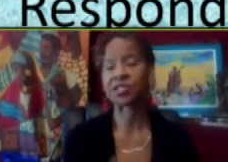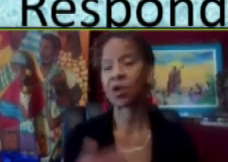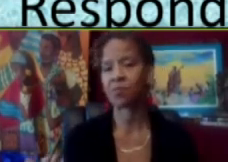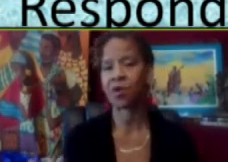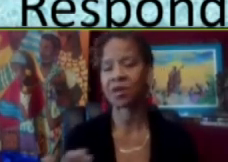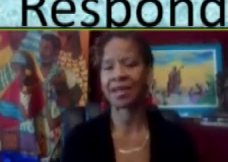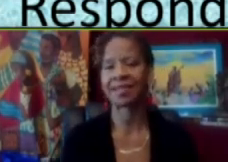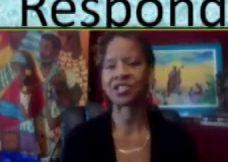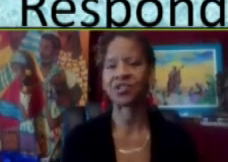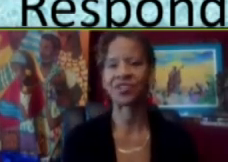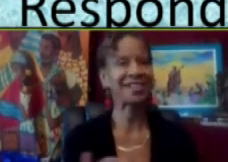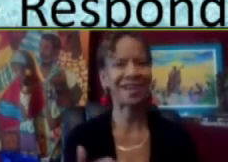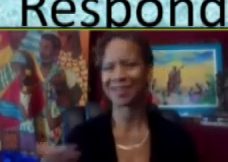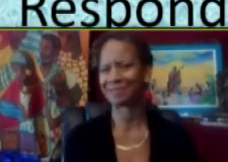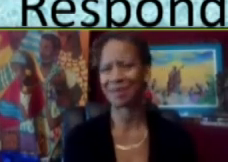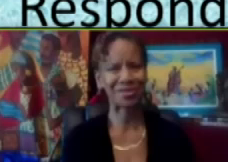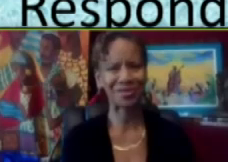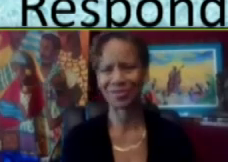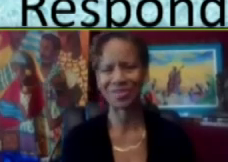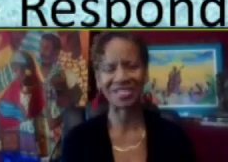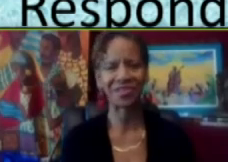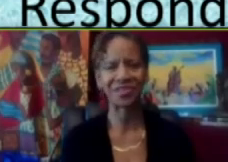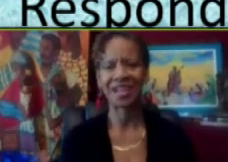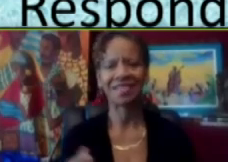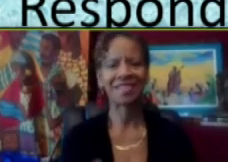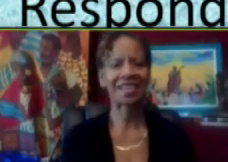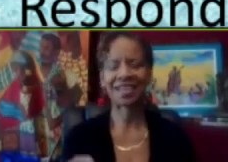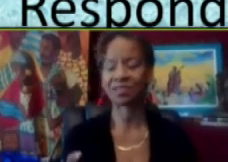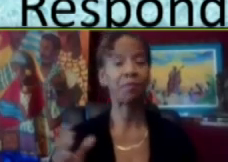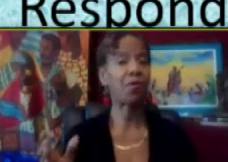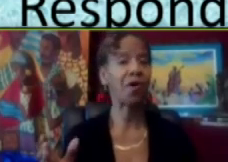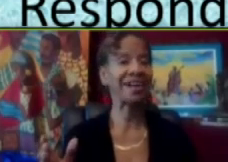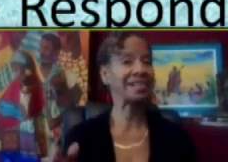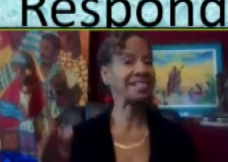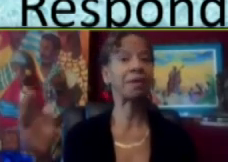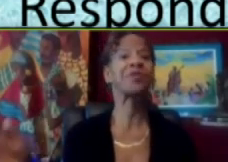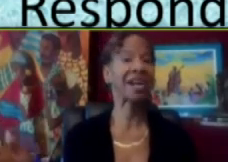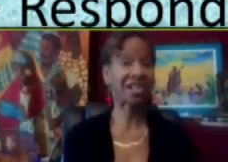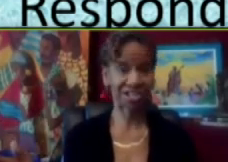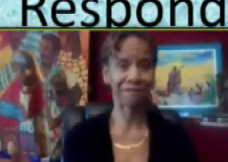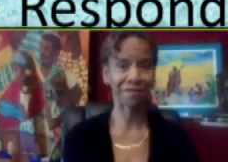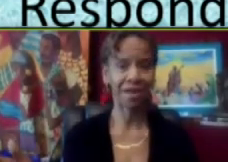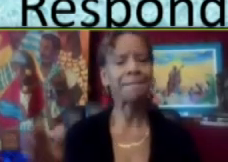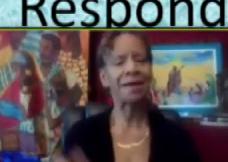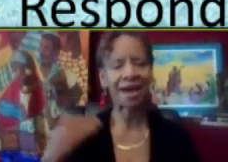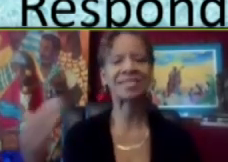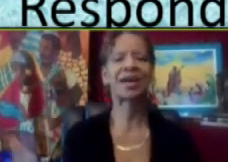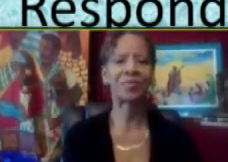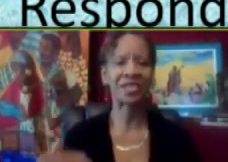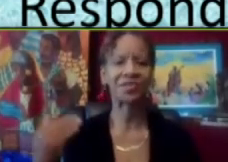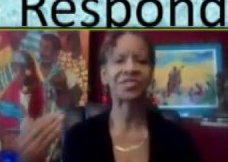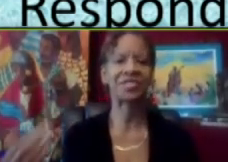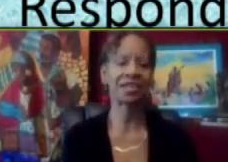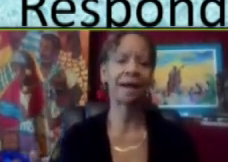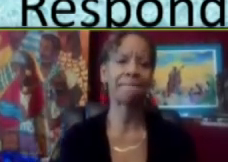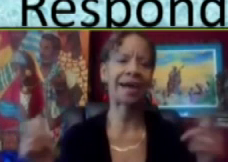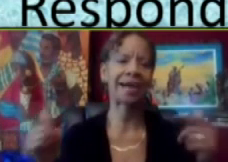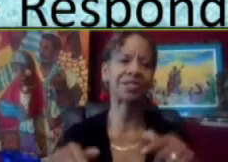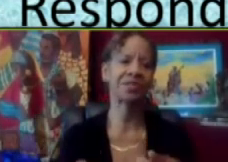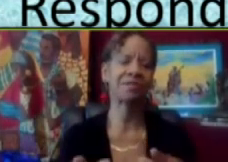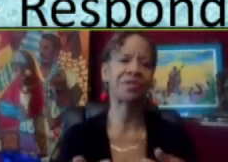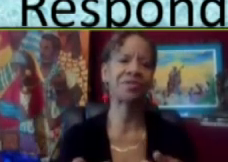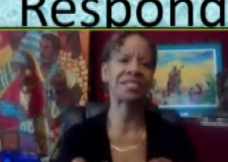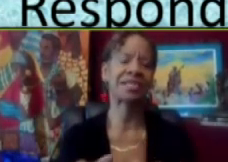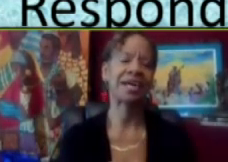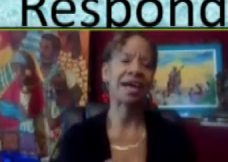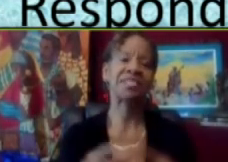And so importantly, that you're not talking about doing research that gets reported and put on a shelf, but how does that research then come back into